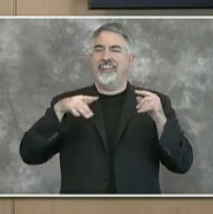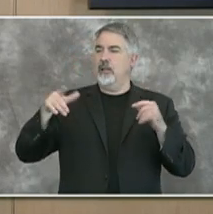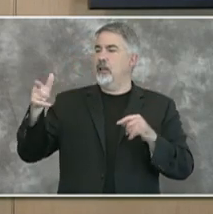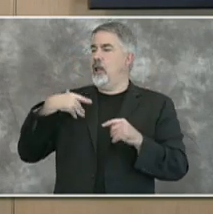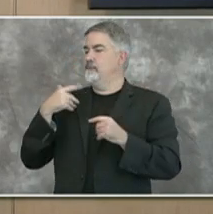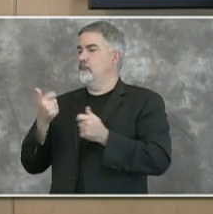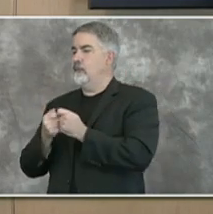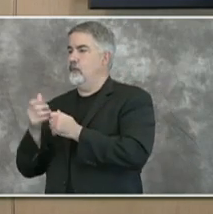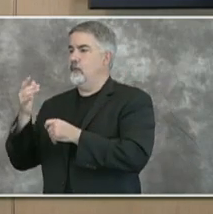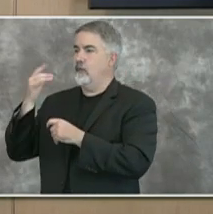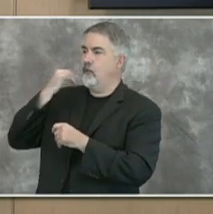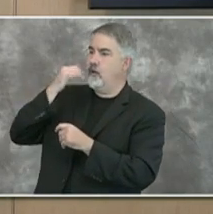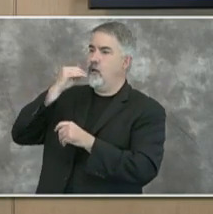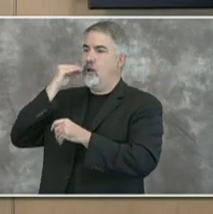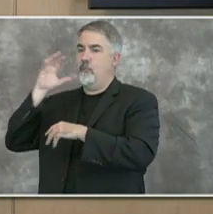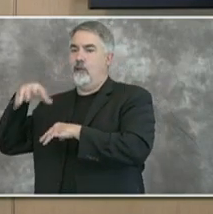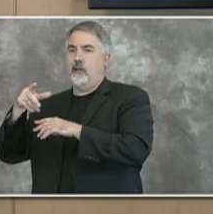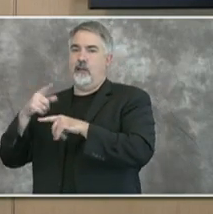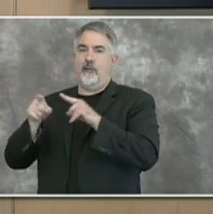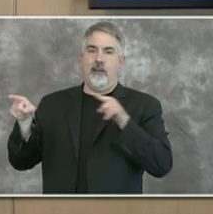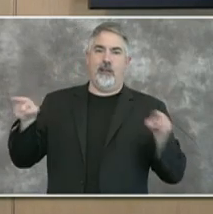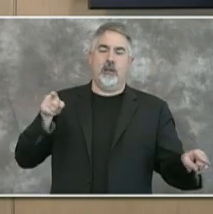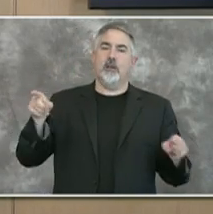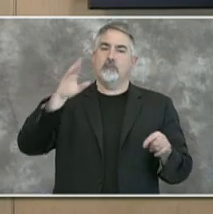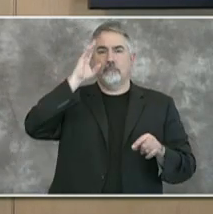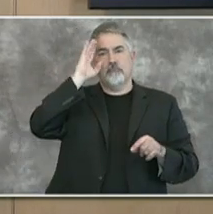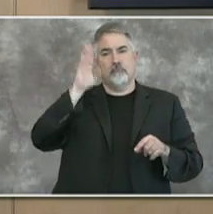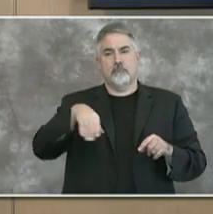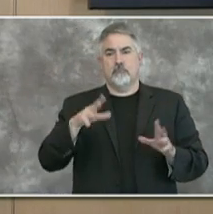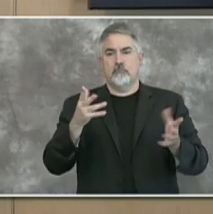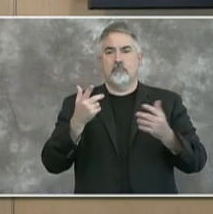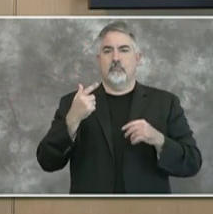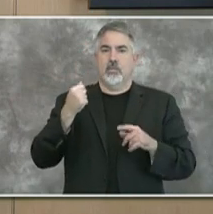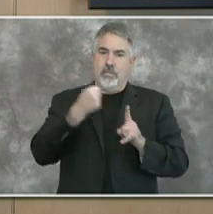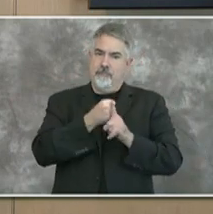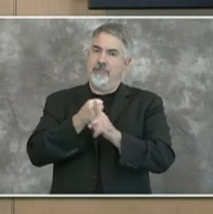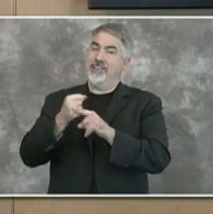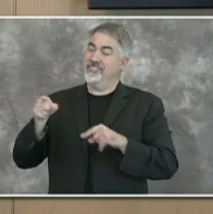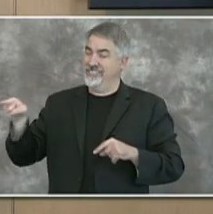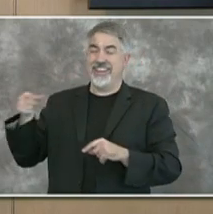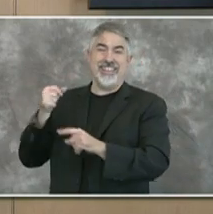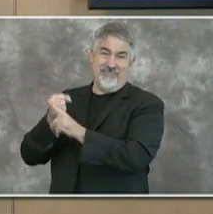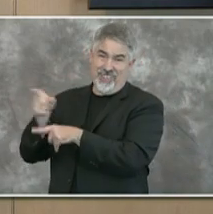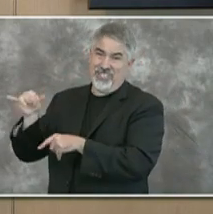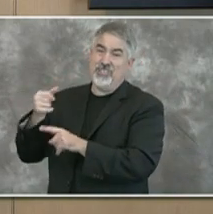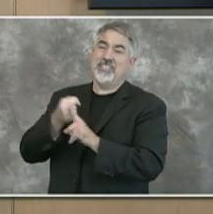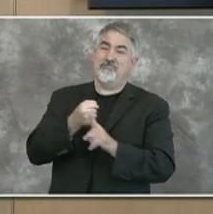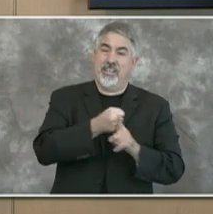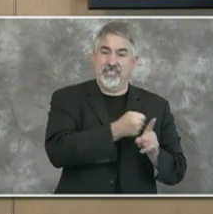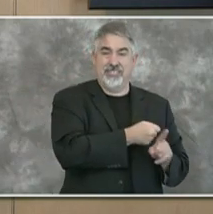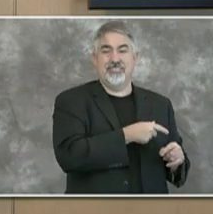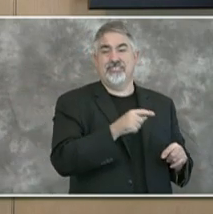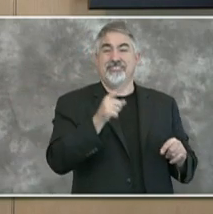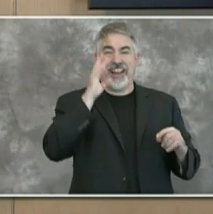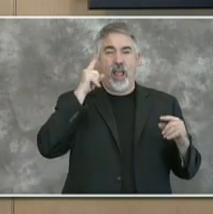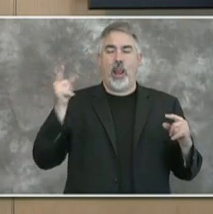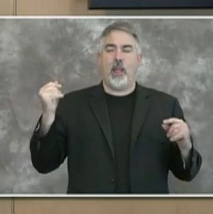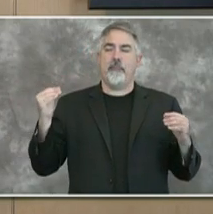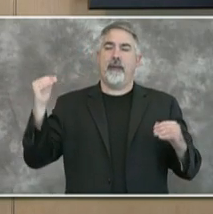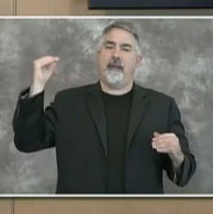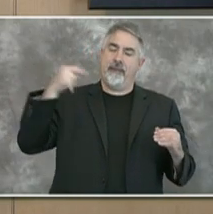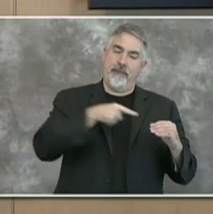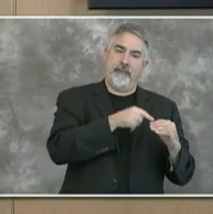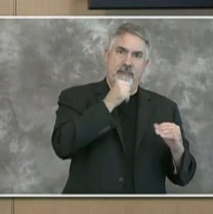us unequally. That's part of why we have devoted significant resources to work down at the convention center, about